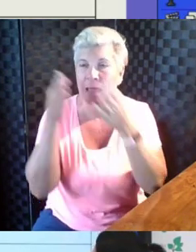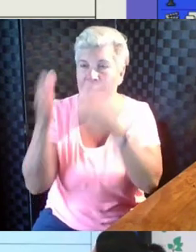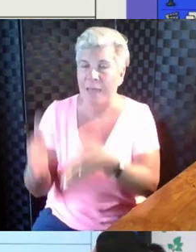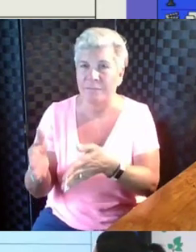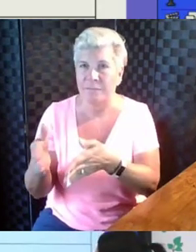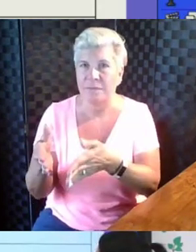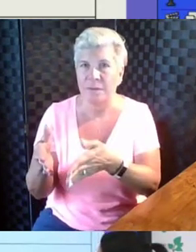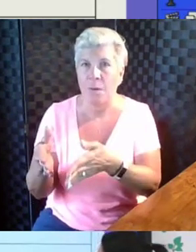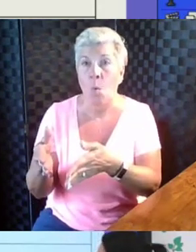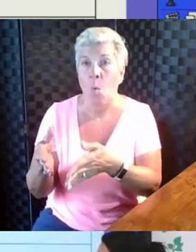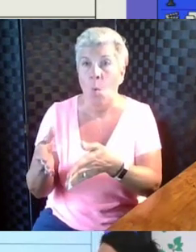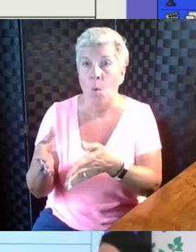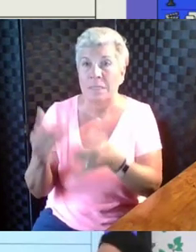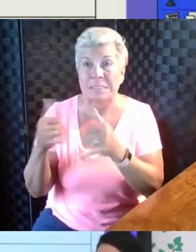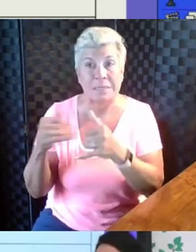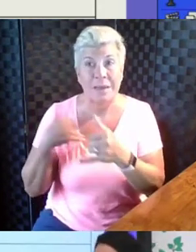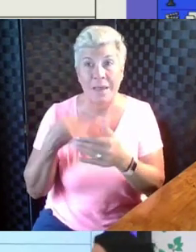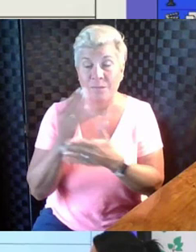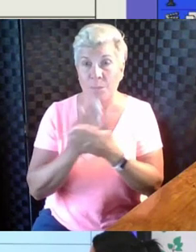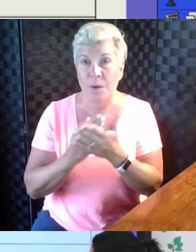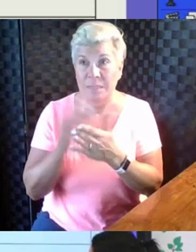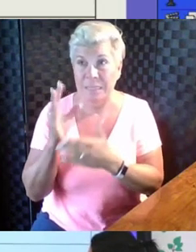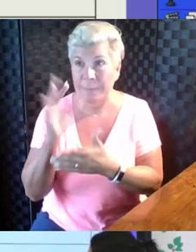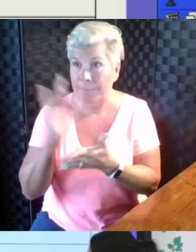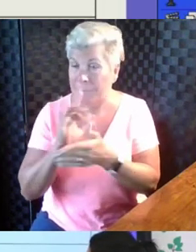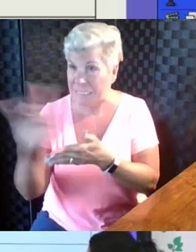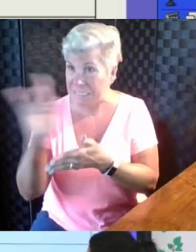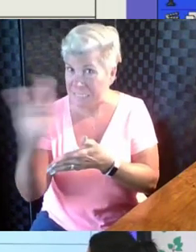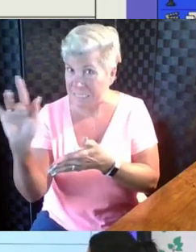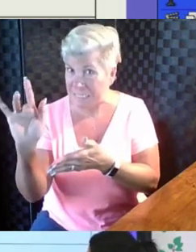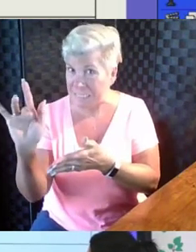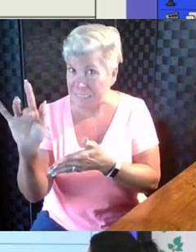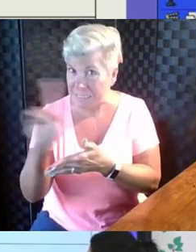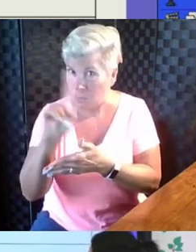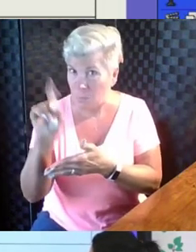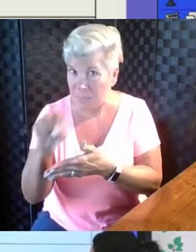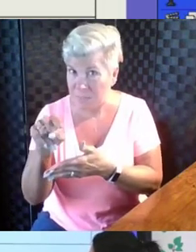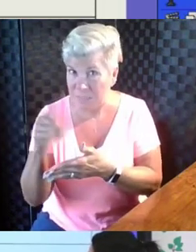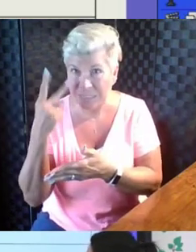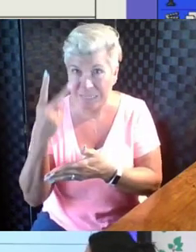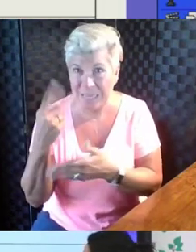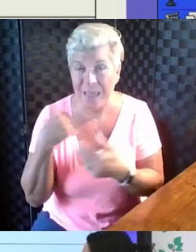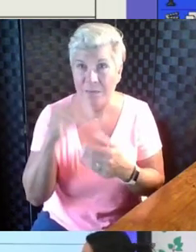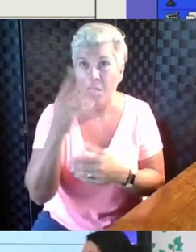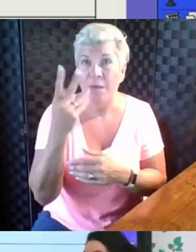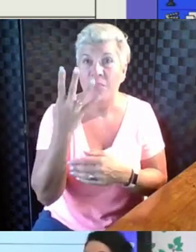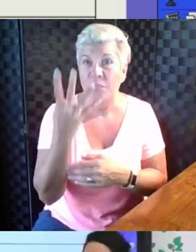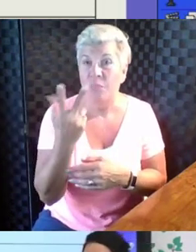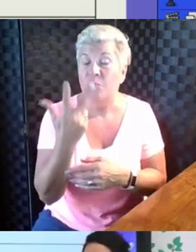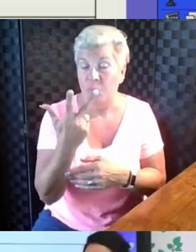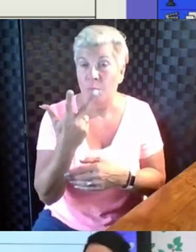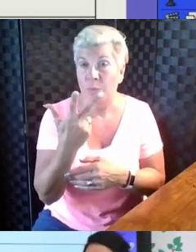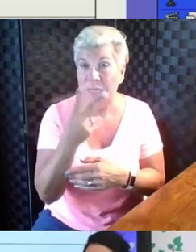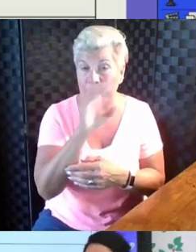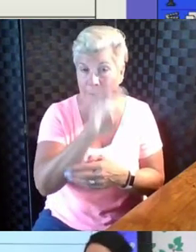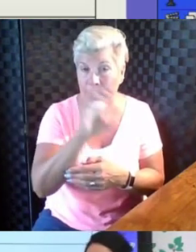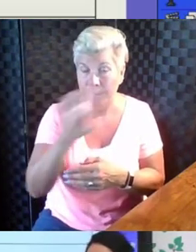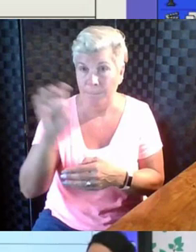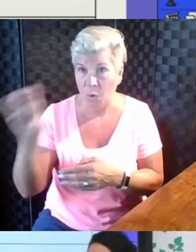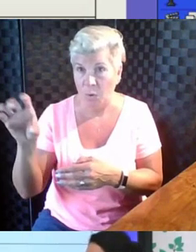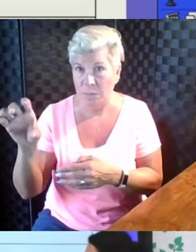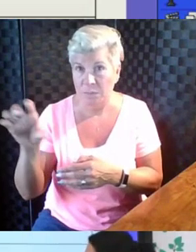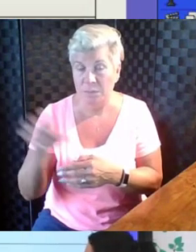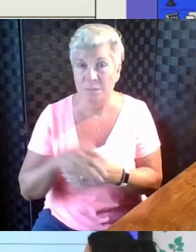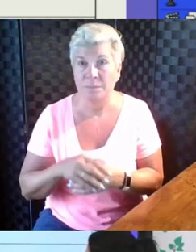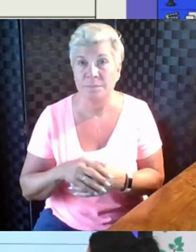How many are left? We still have a piece that's missing. So did you see here we actually have 3 parts to